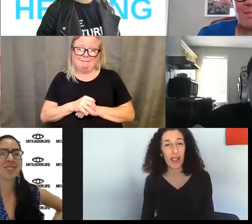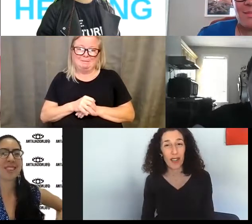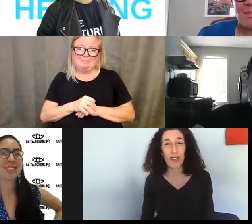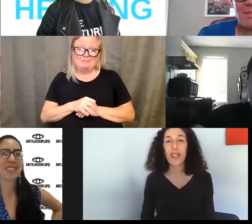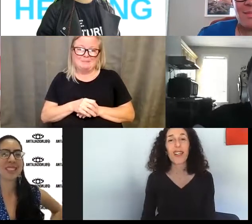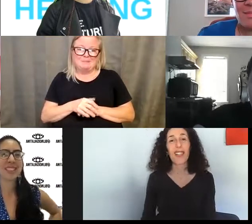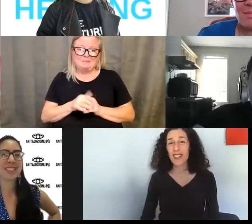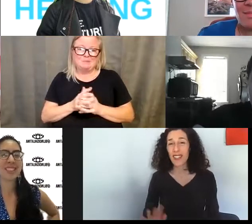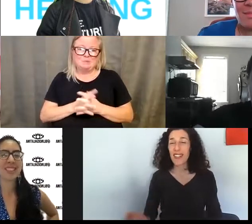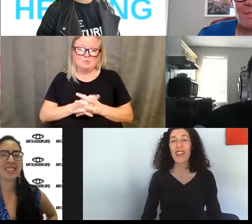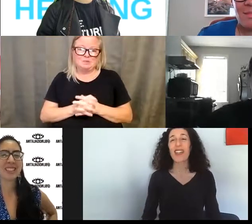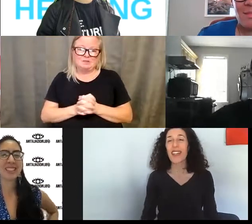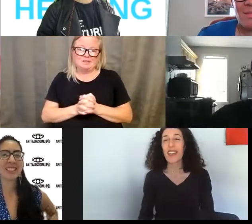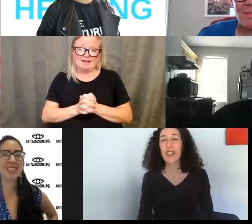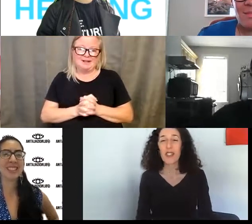everybody here.